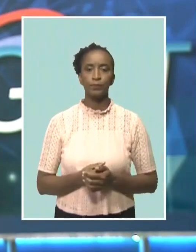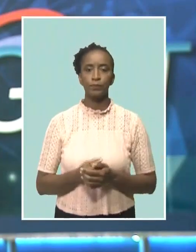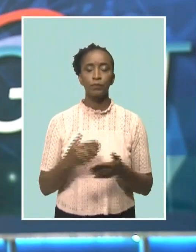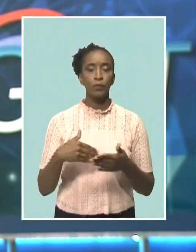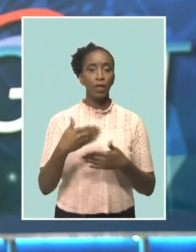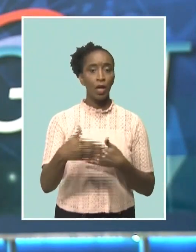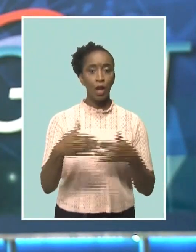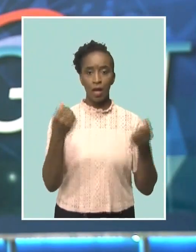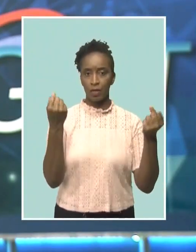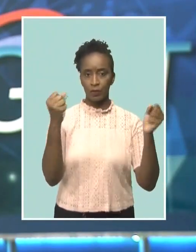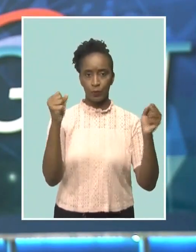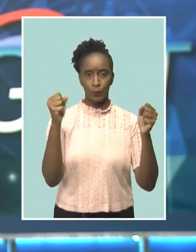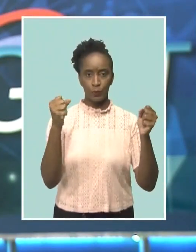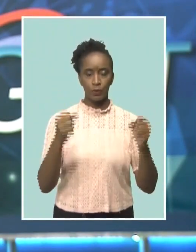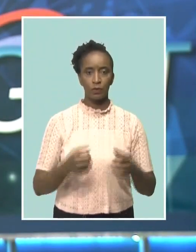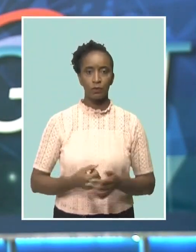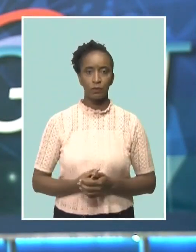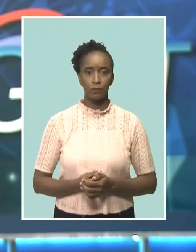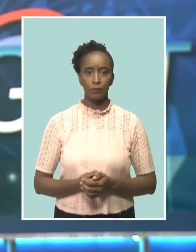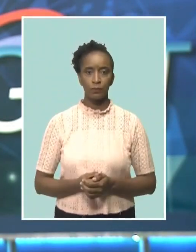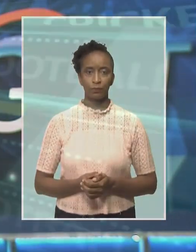Sports is just ahead with Damien Best.